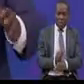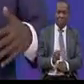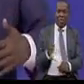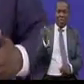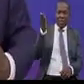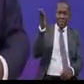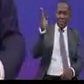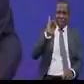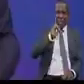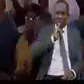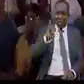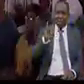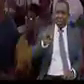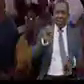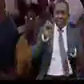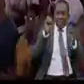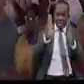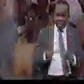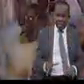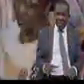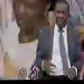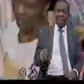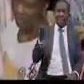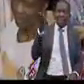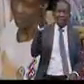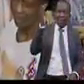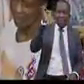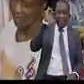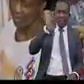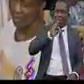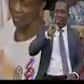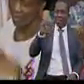still there. The evangelist has now come.